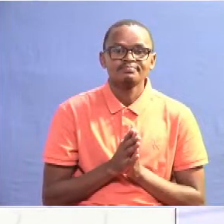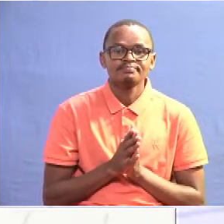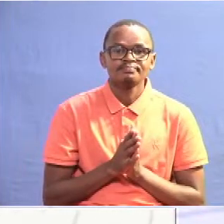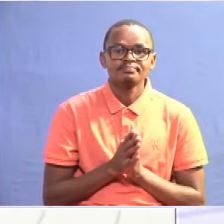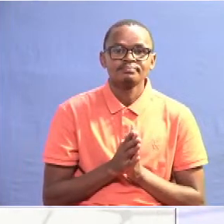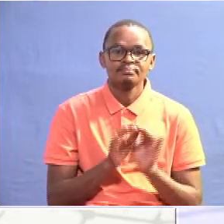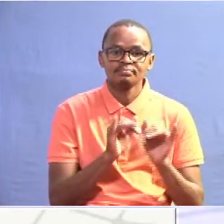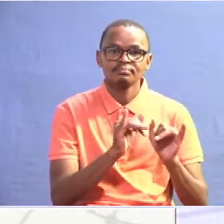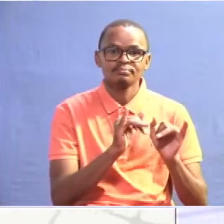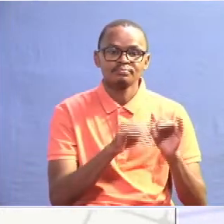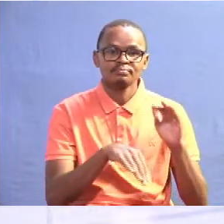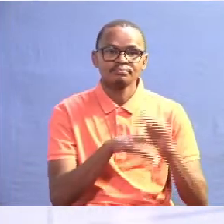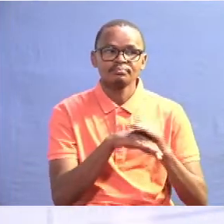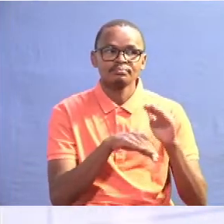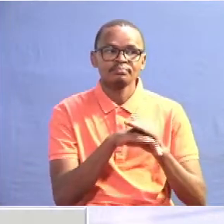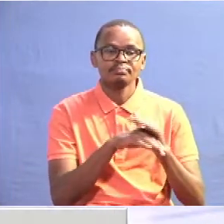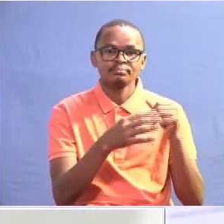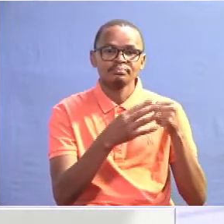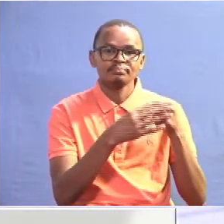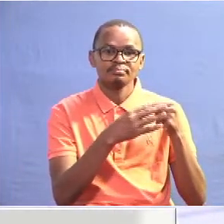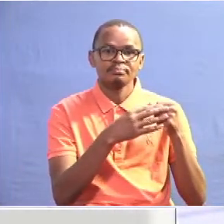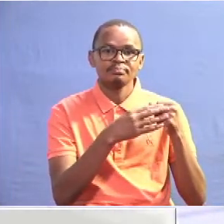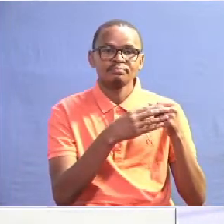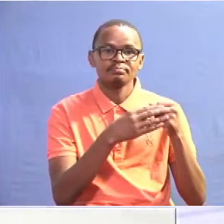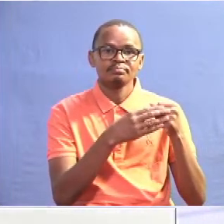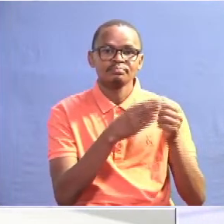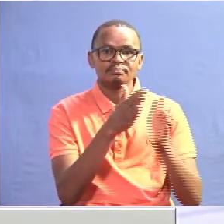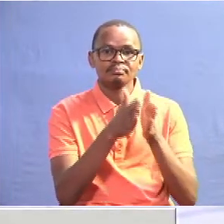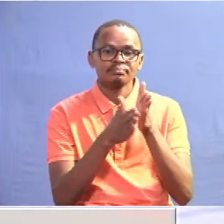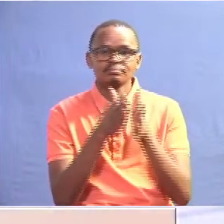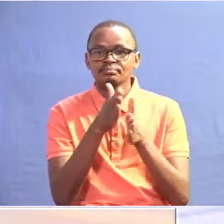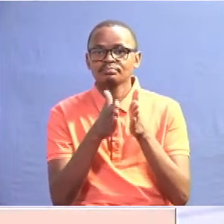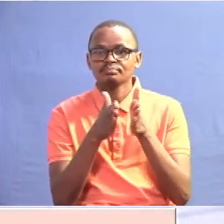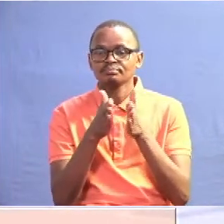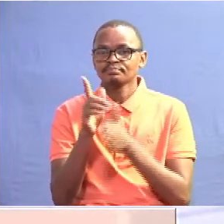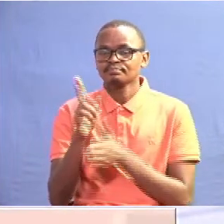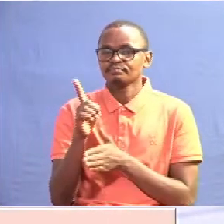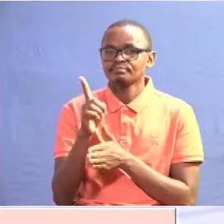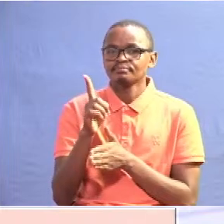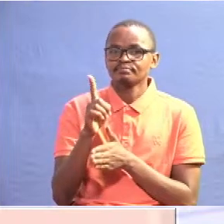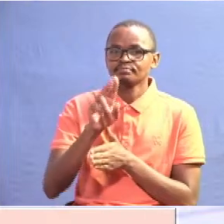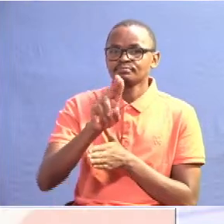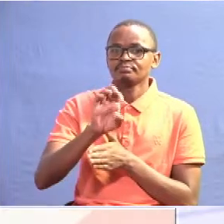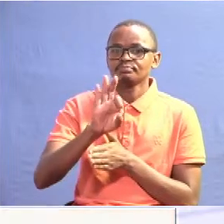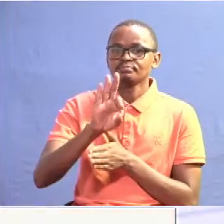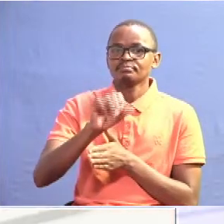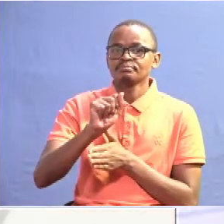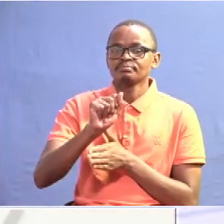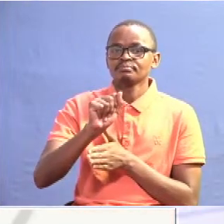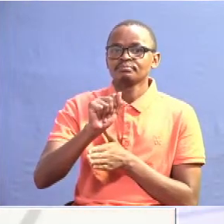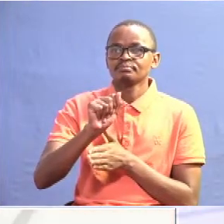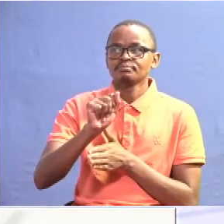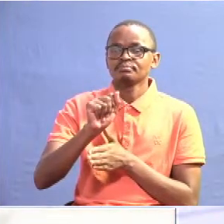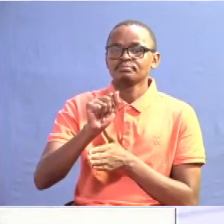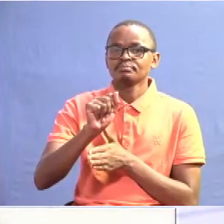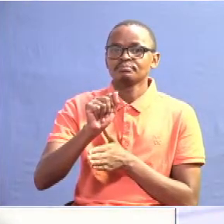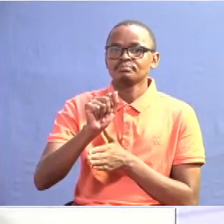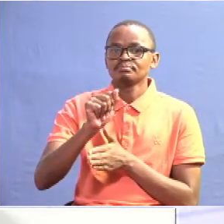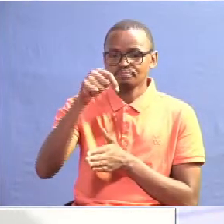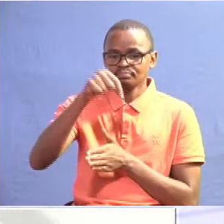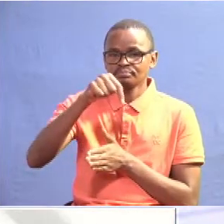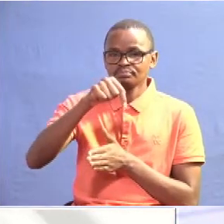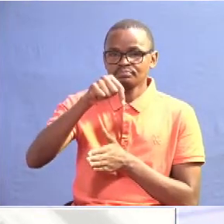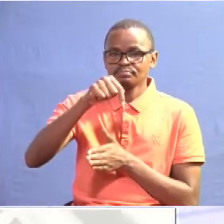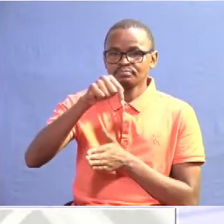Still matters football. 9 matches are on the card in the UEFA Champions League fixtures lined up for